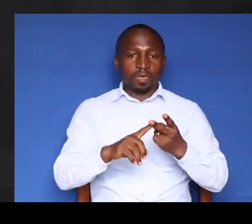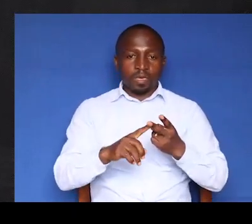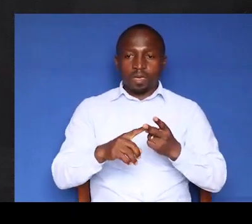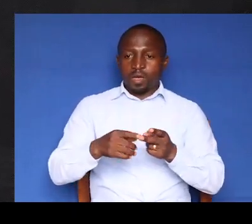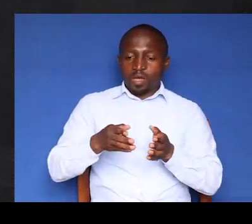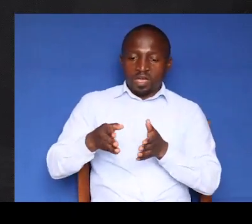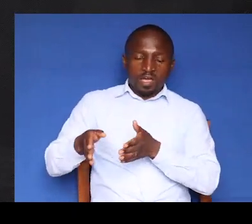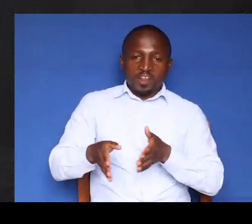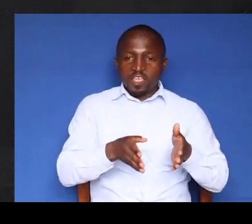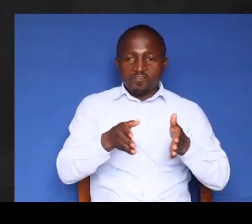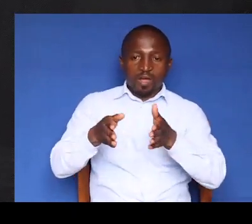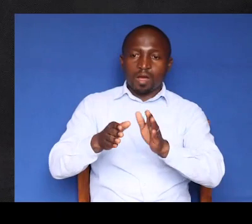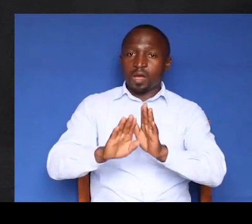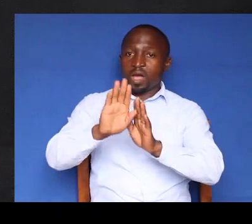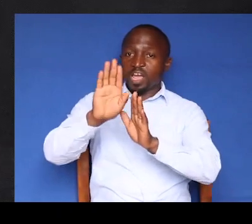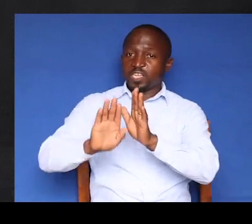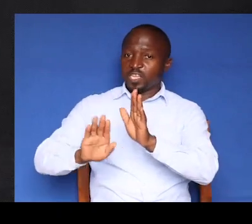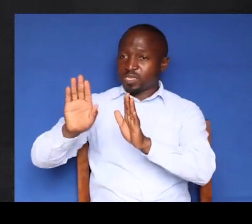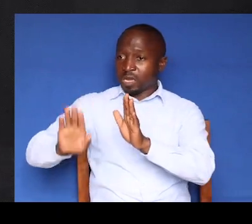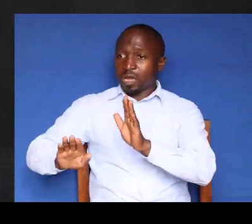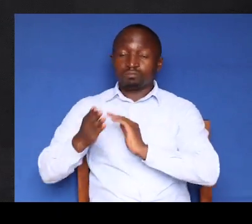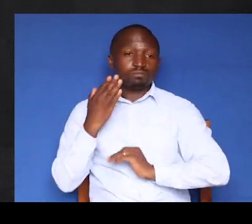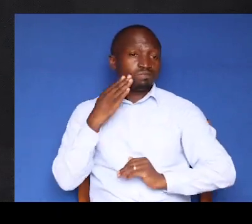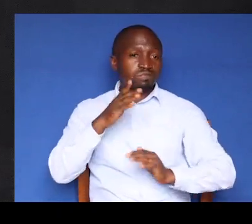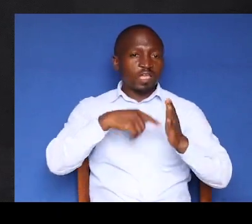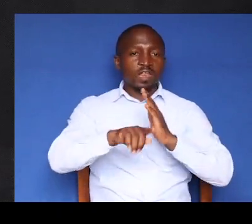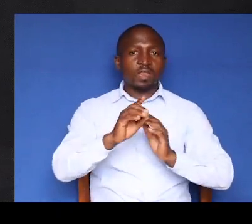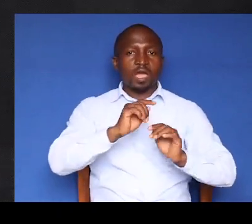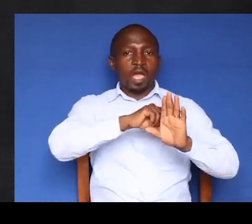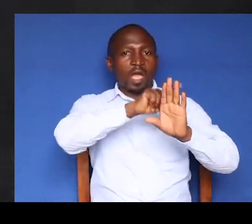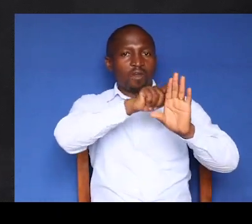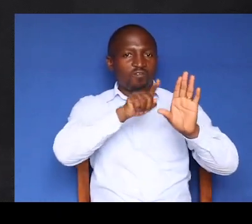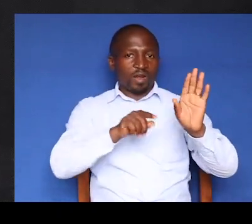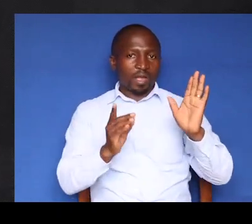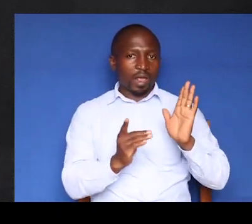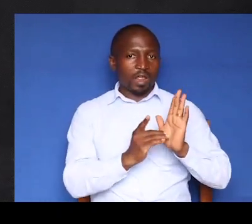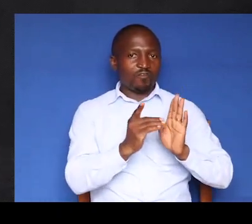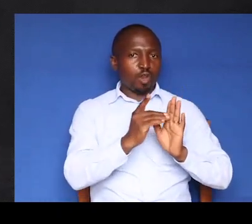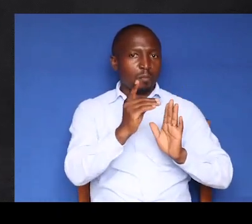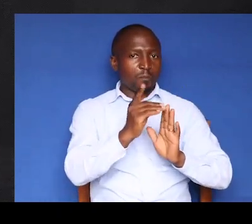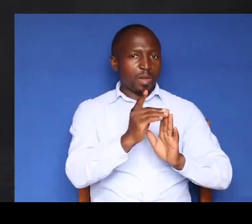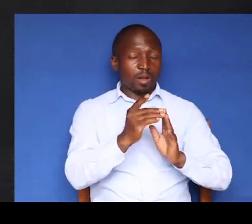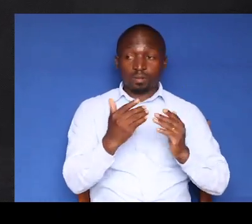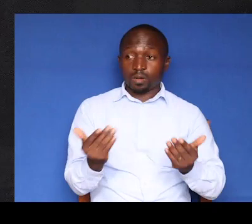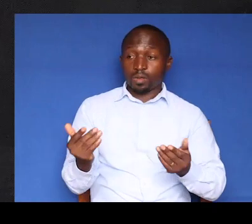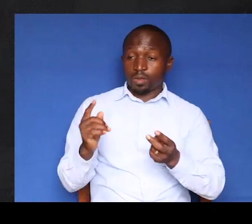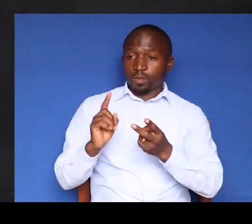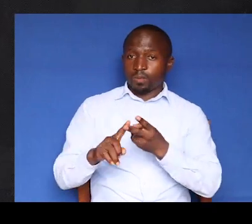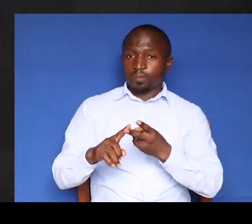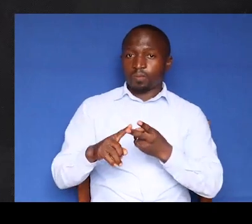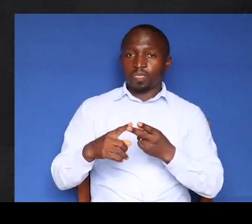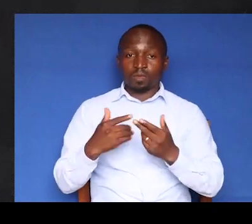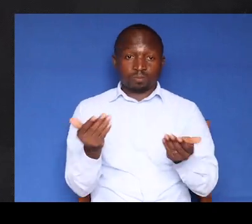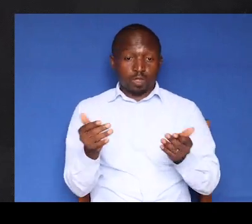regime important in African development. It means if the dimensions